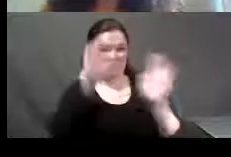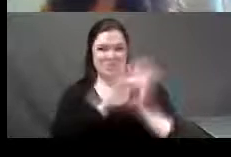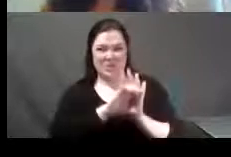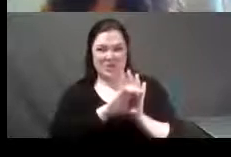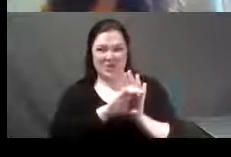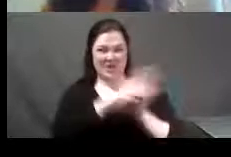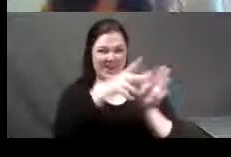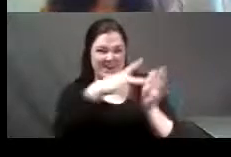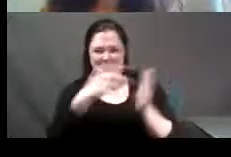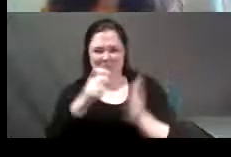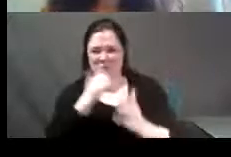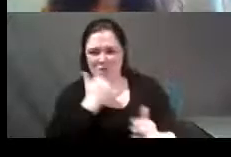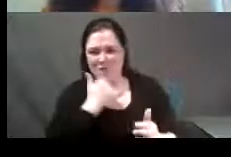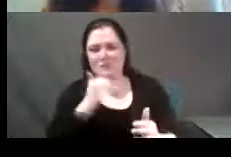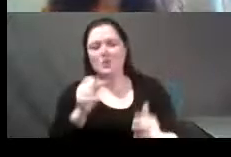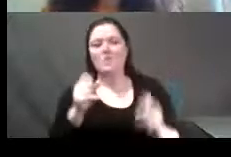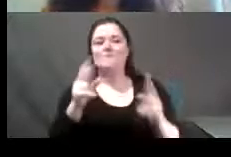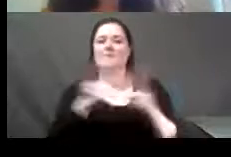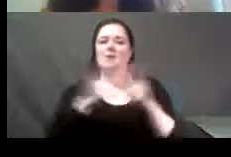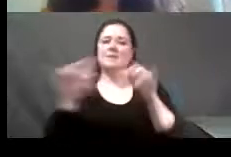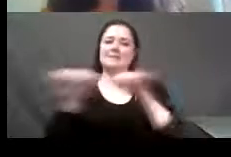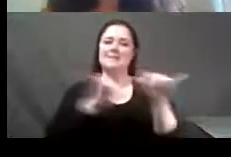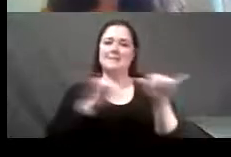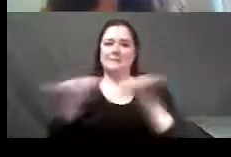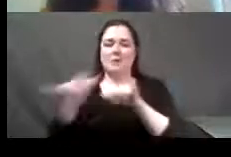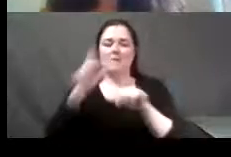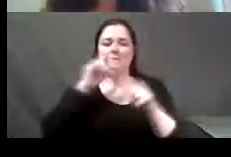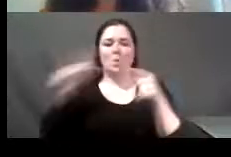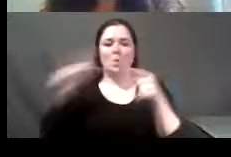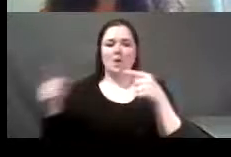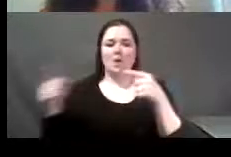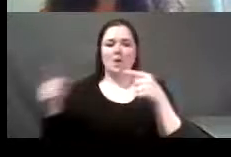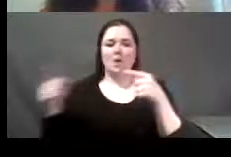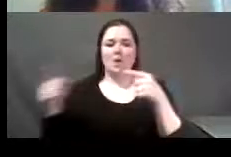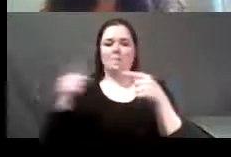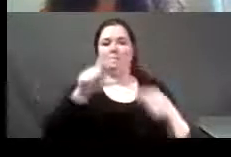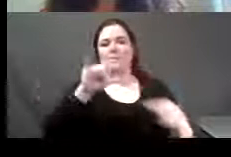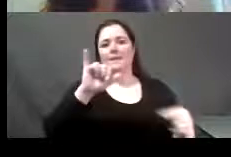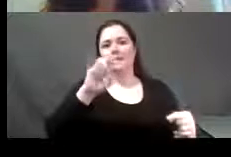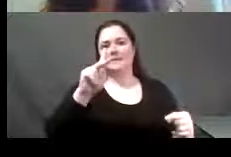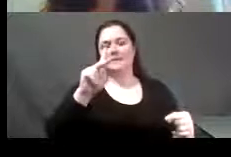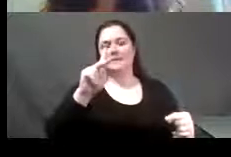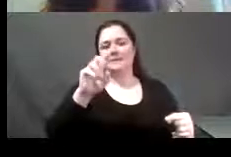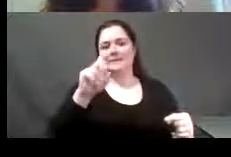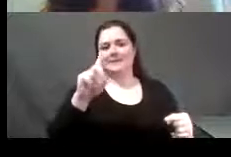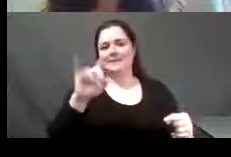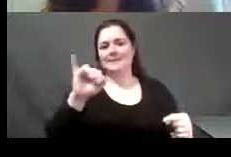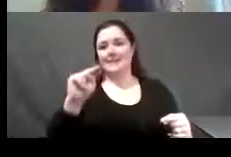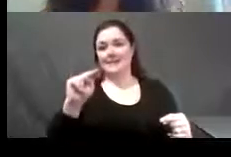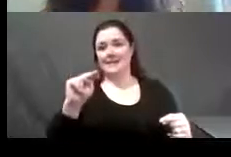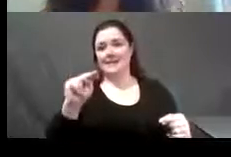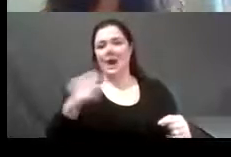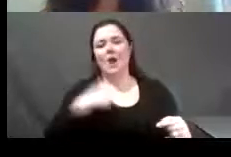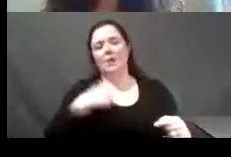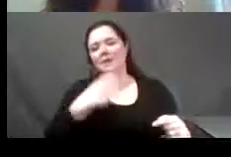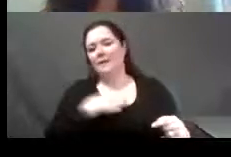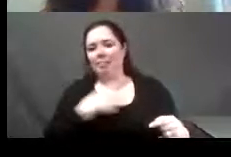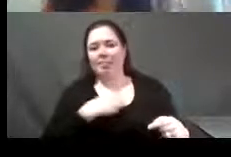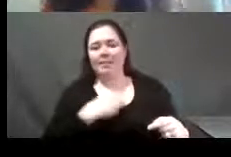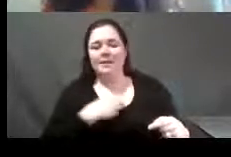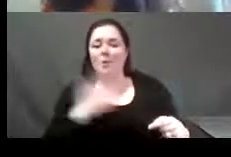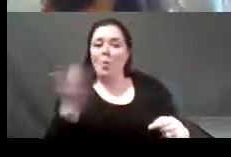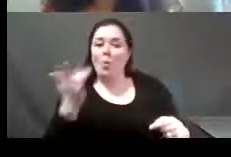a very similar process to LinkedIn as well, if you use LinkedIn, but I always complain about it because the